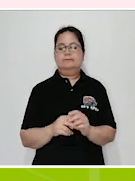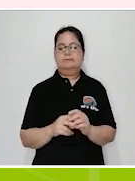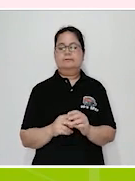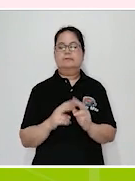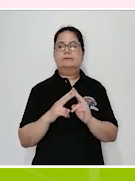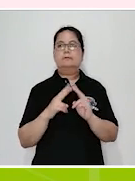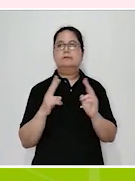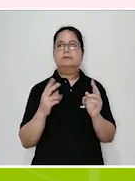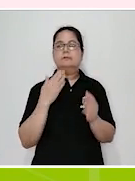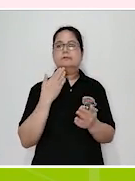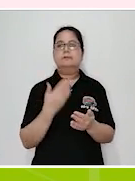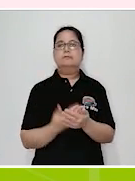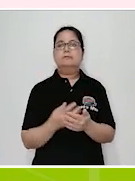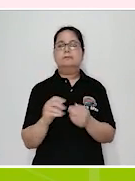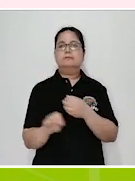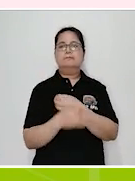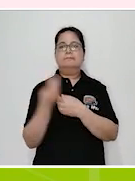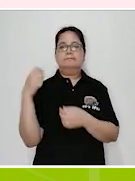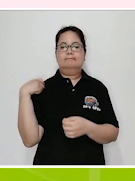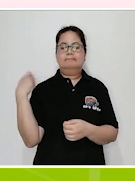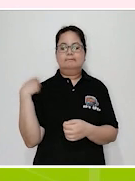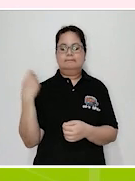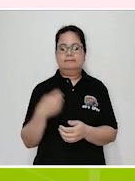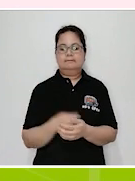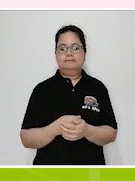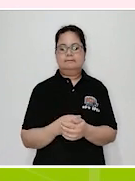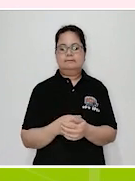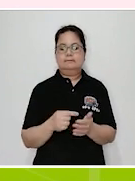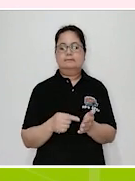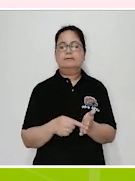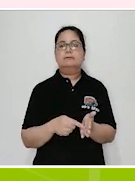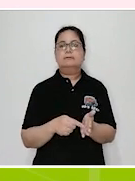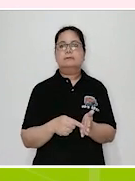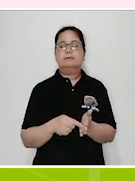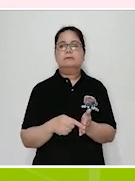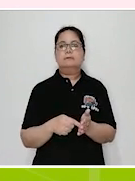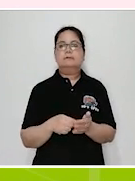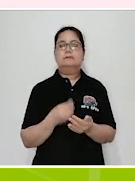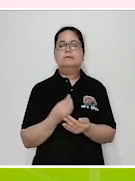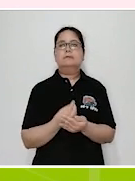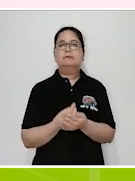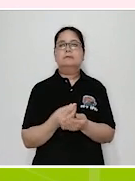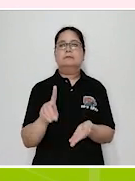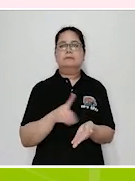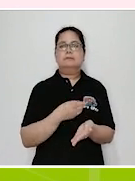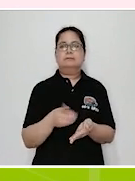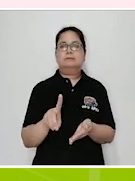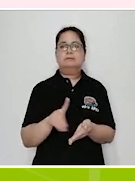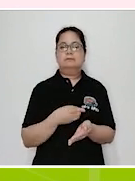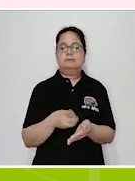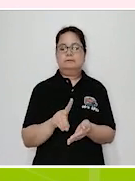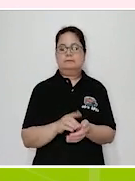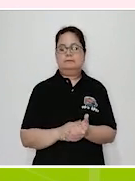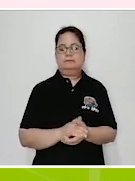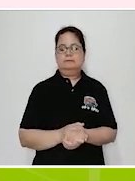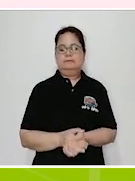Very clever, Ferdinando teens! This is the money dance during the